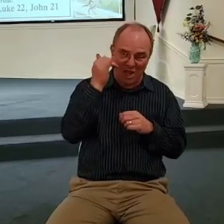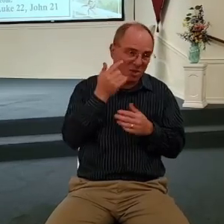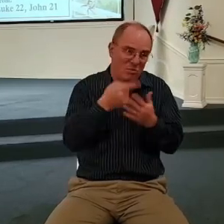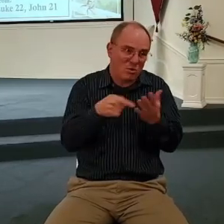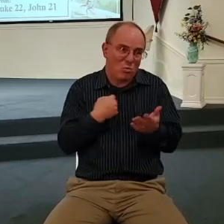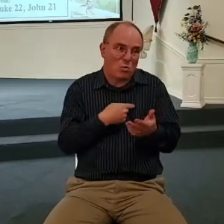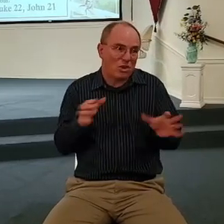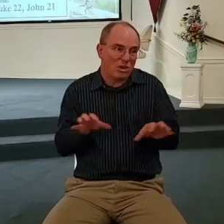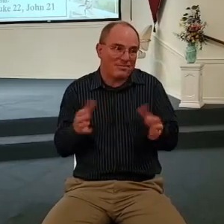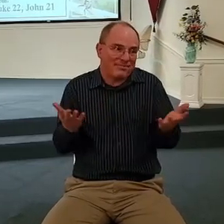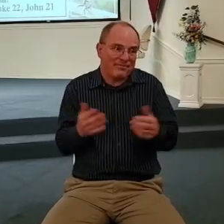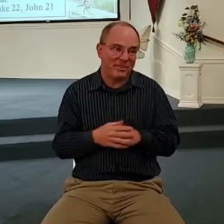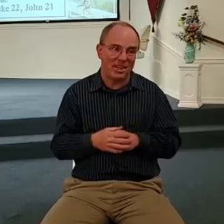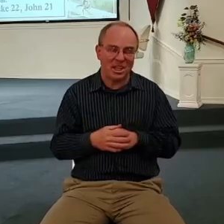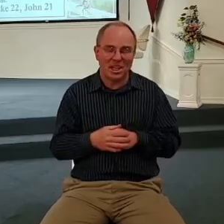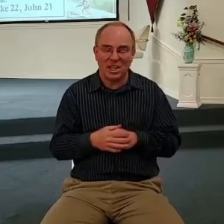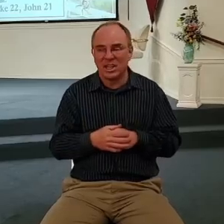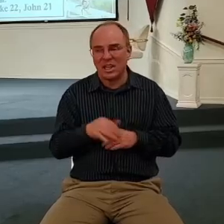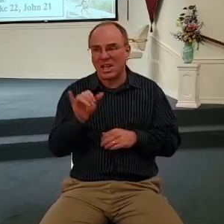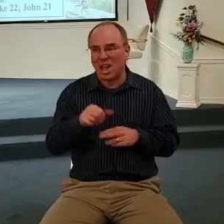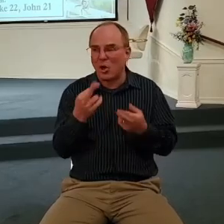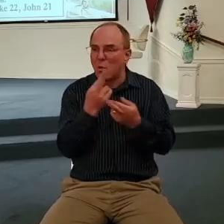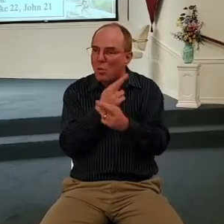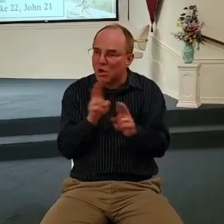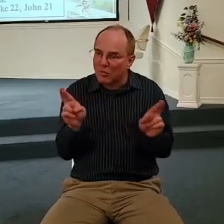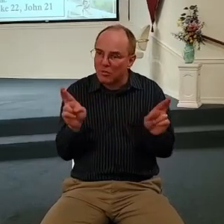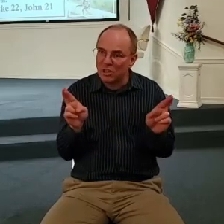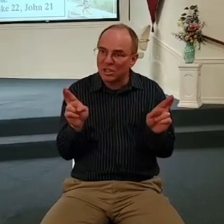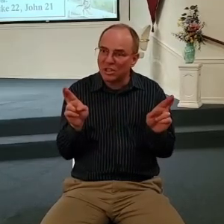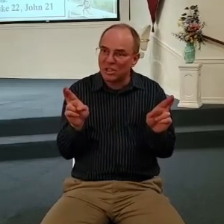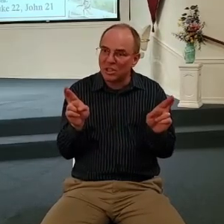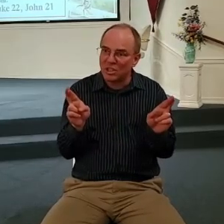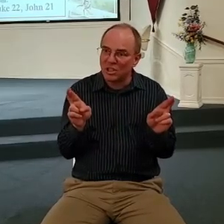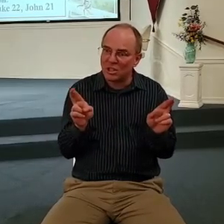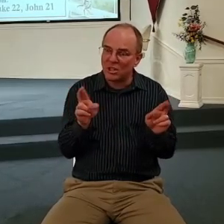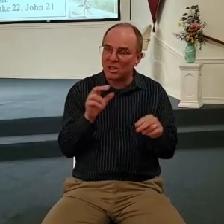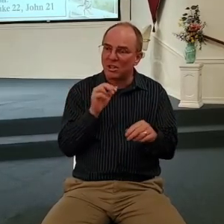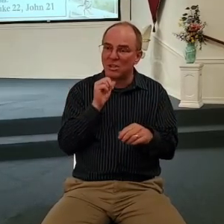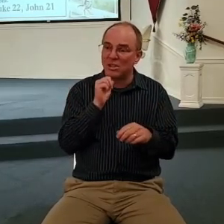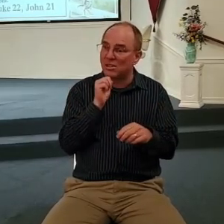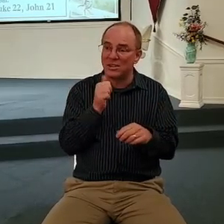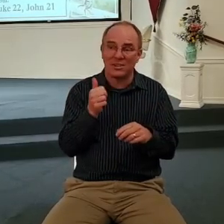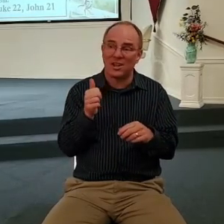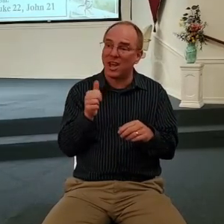And that redemption for us didn't come in that moment.